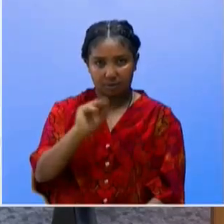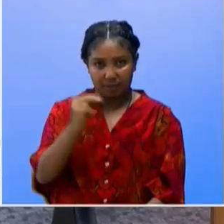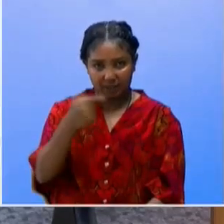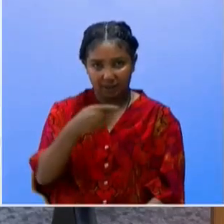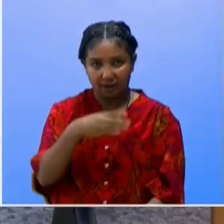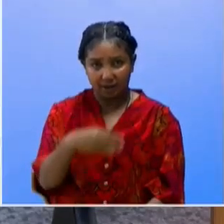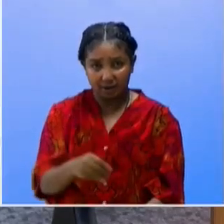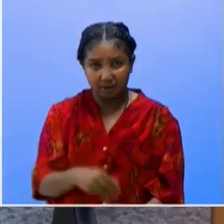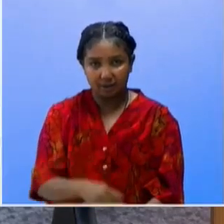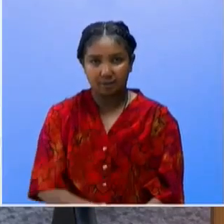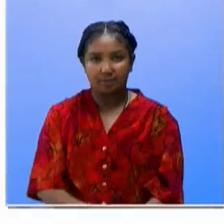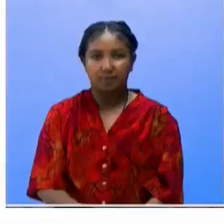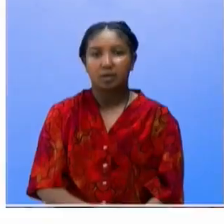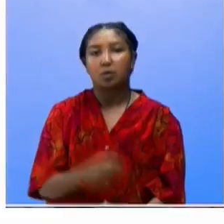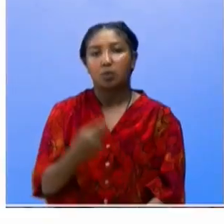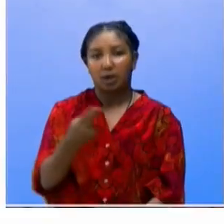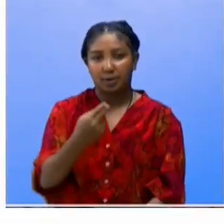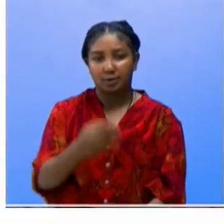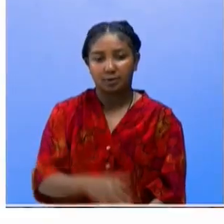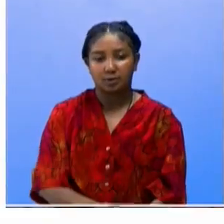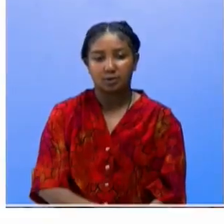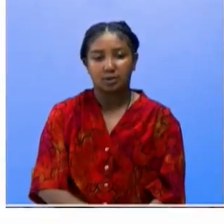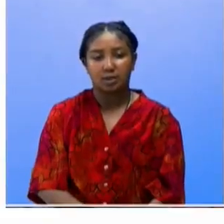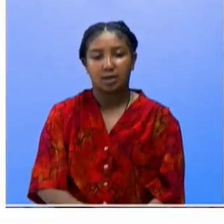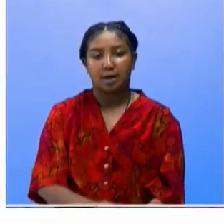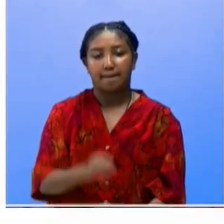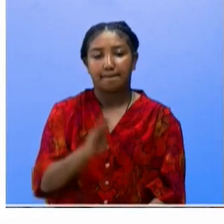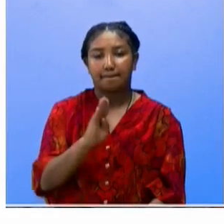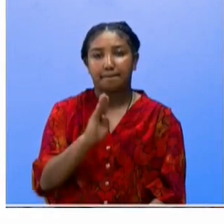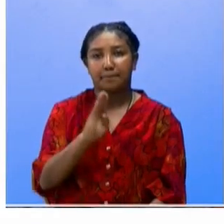and also we can use be.